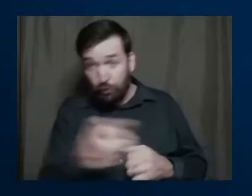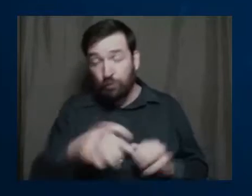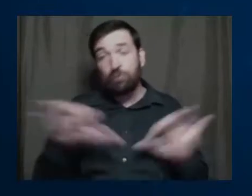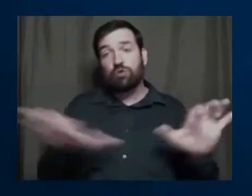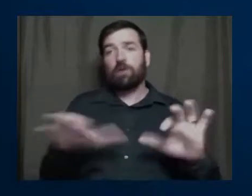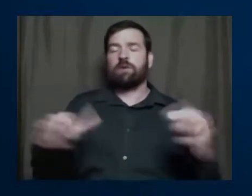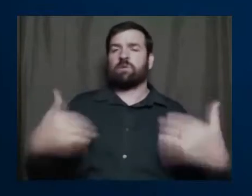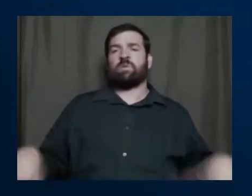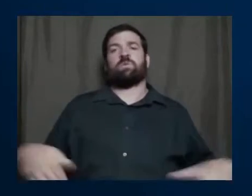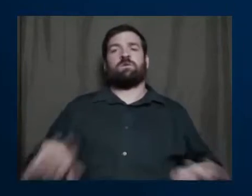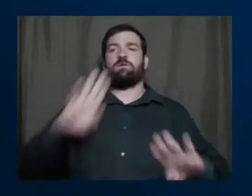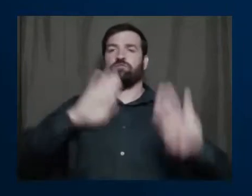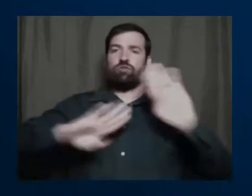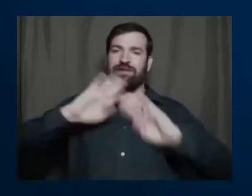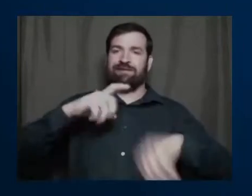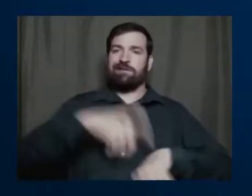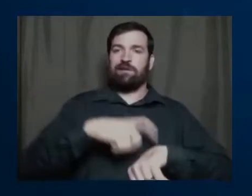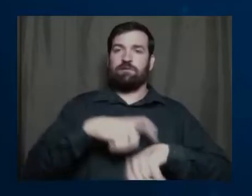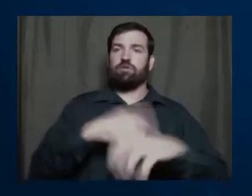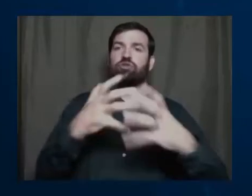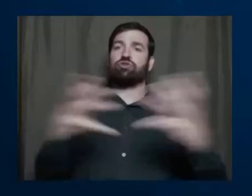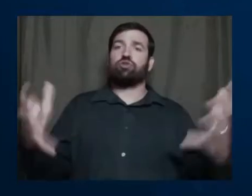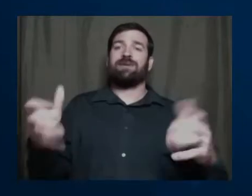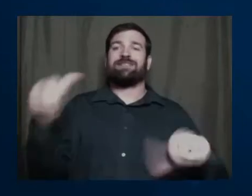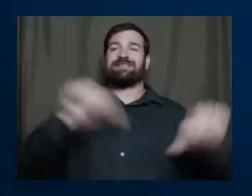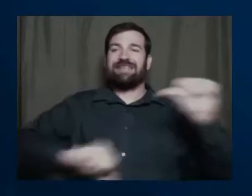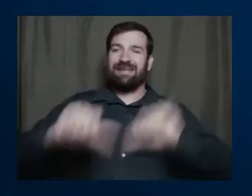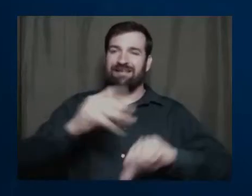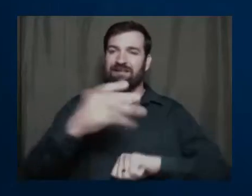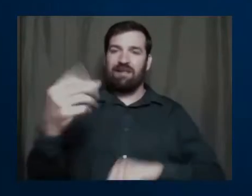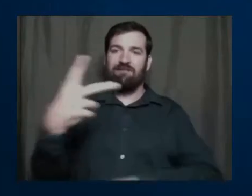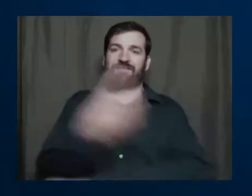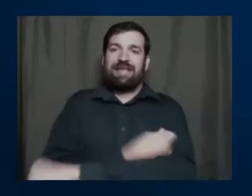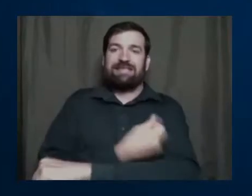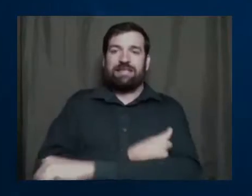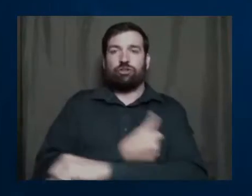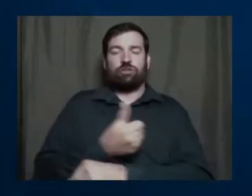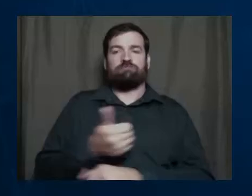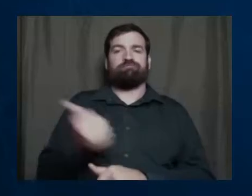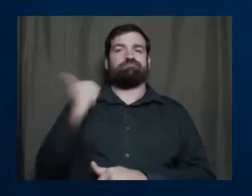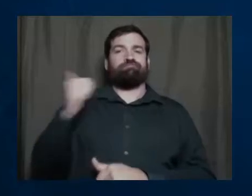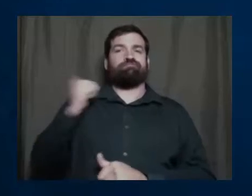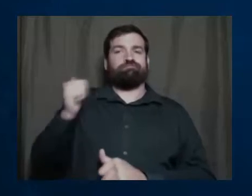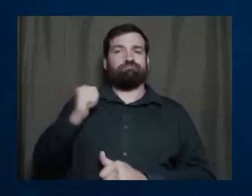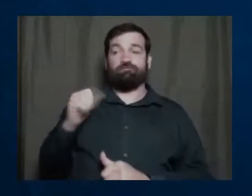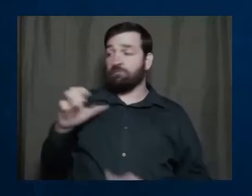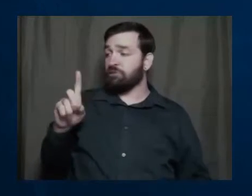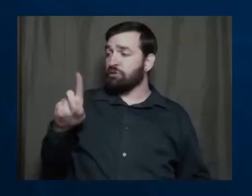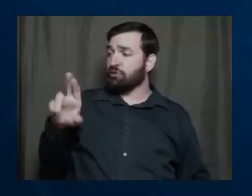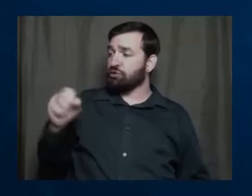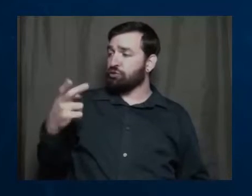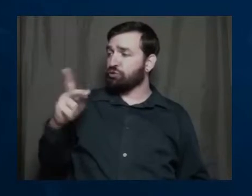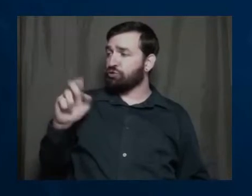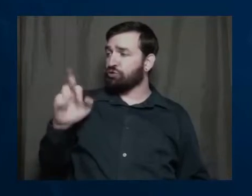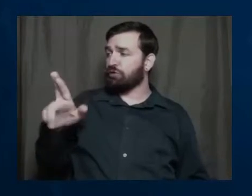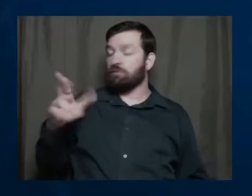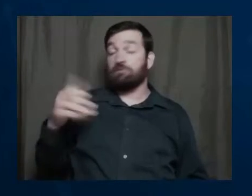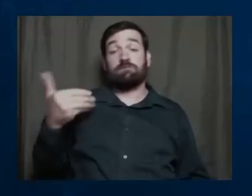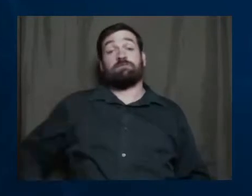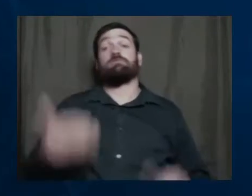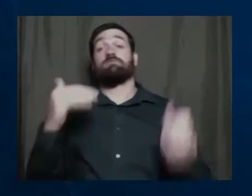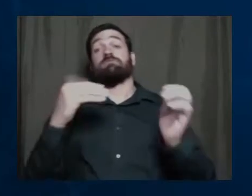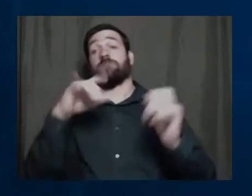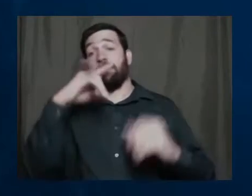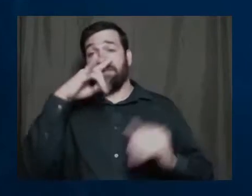and vaccination denial. How are you holding up? Dr. Schuster? I think, as pediatricians, we talk a lot